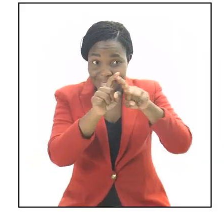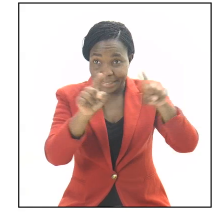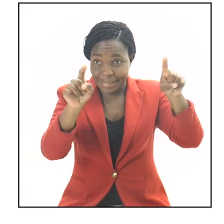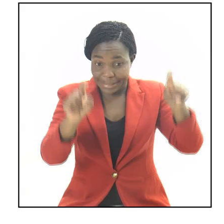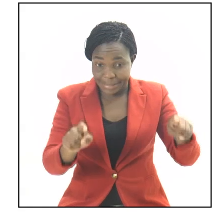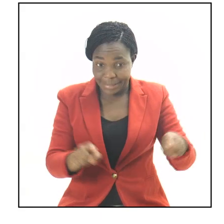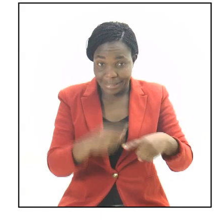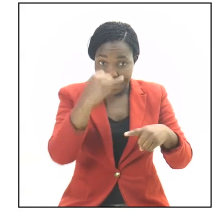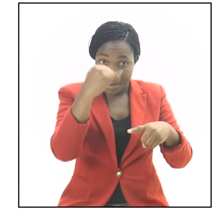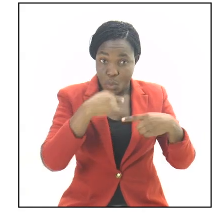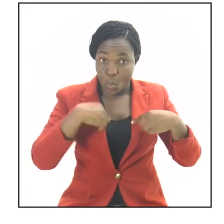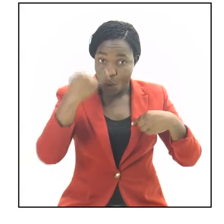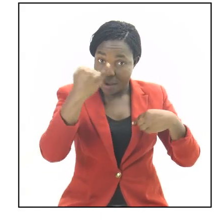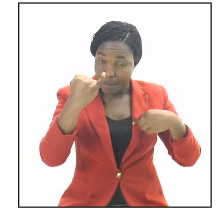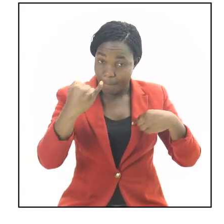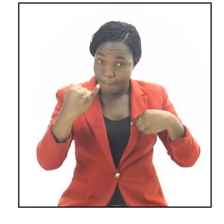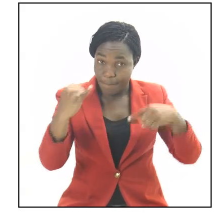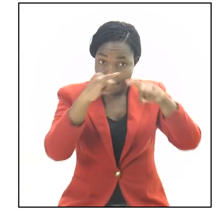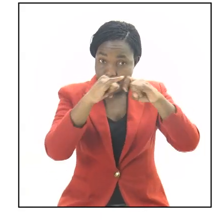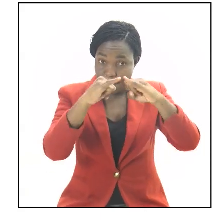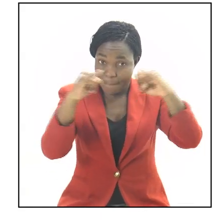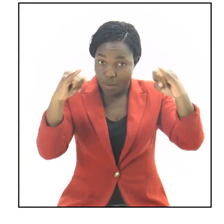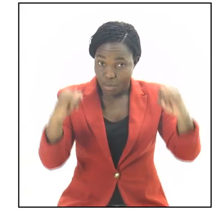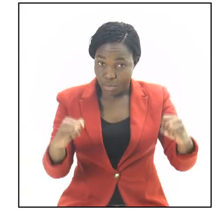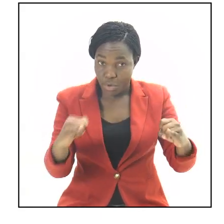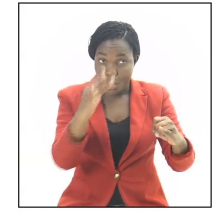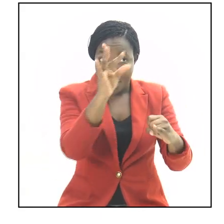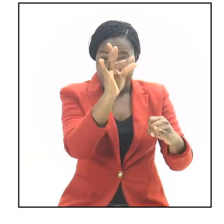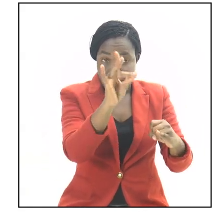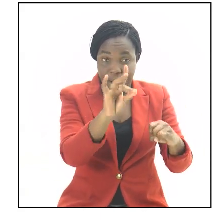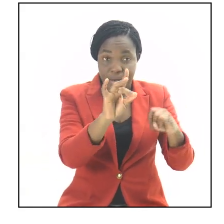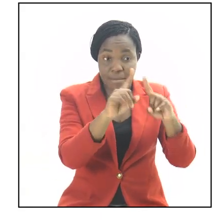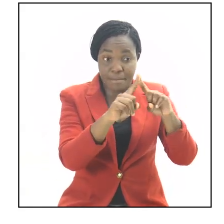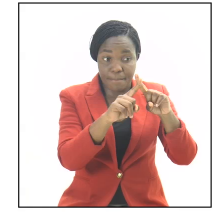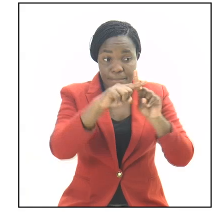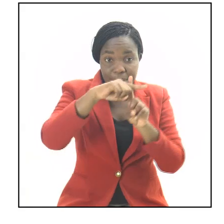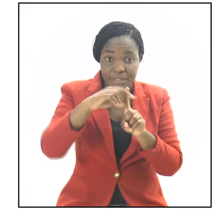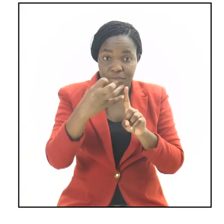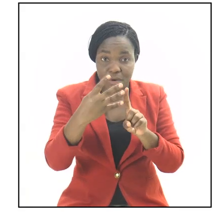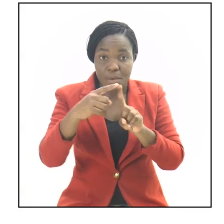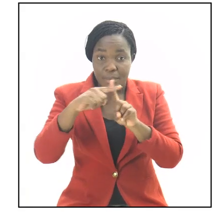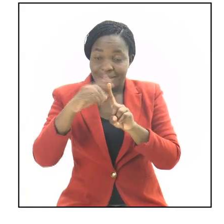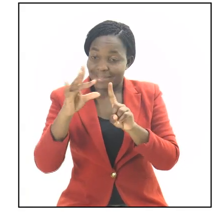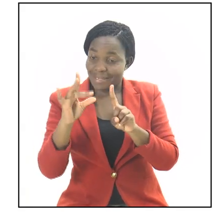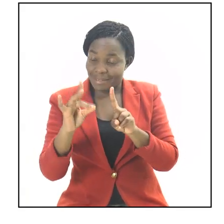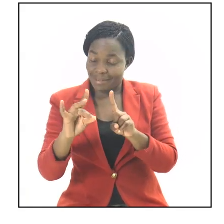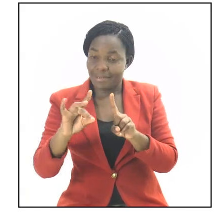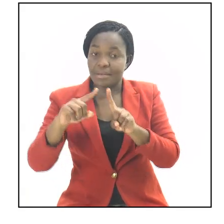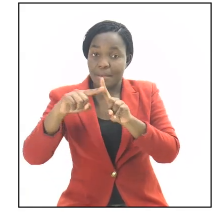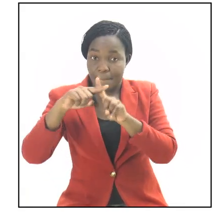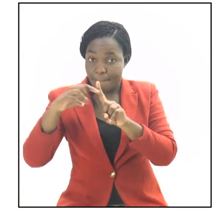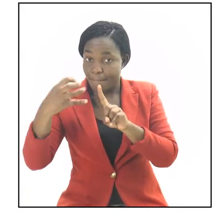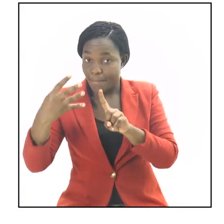we drew, the perimeter is 8 plus 4 plus 8 plus